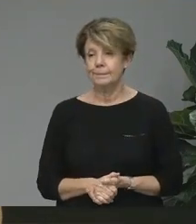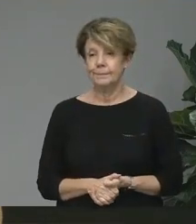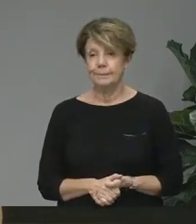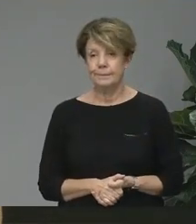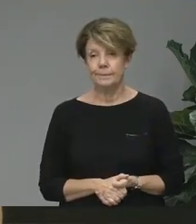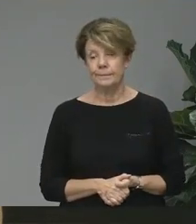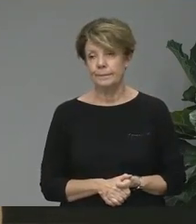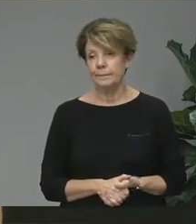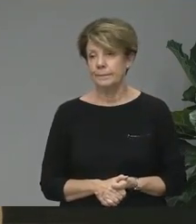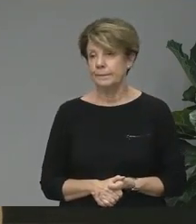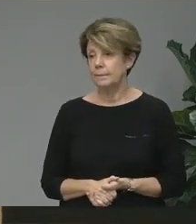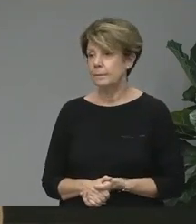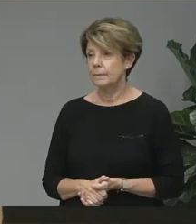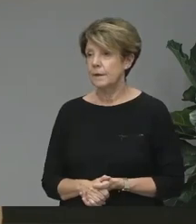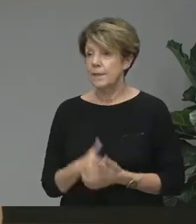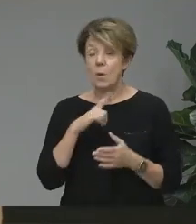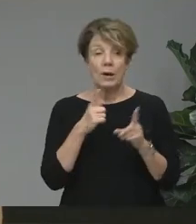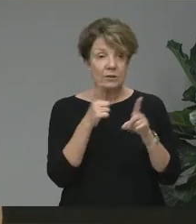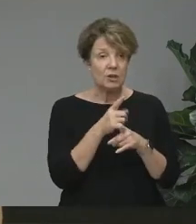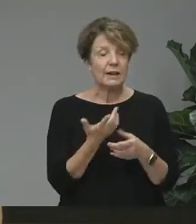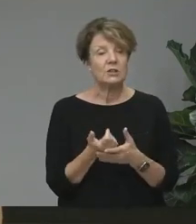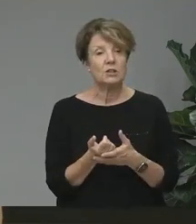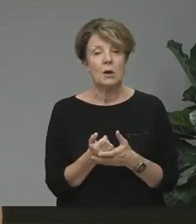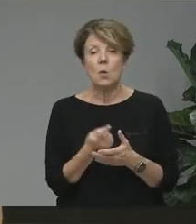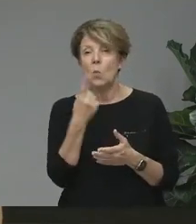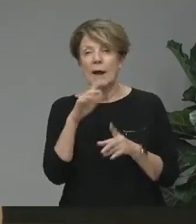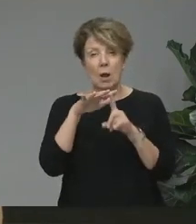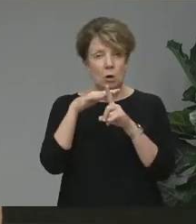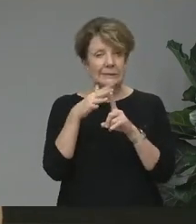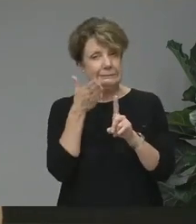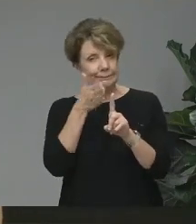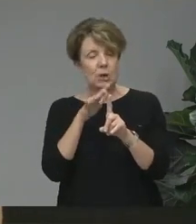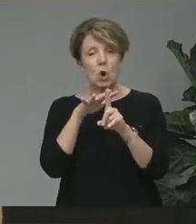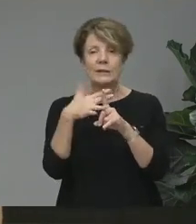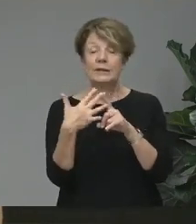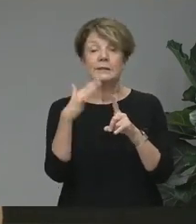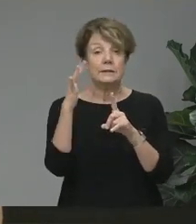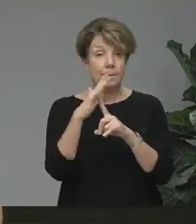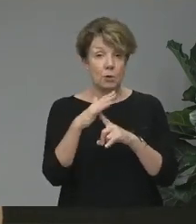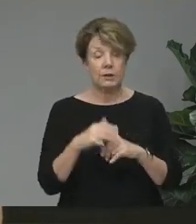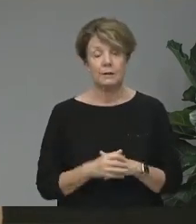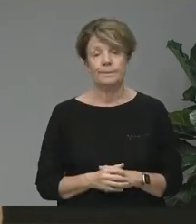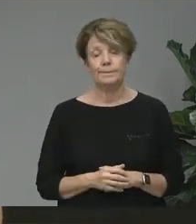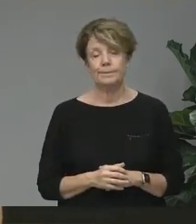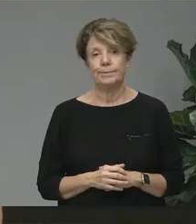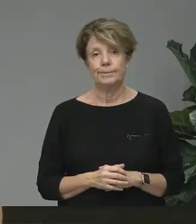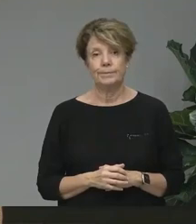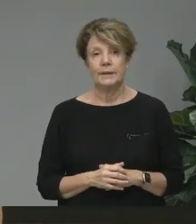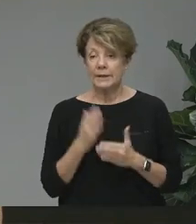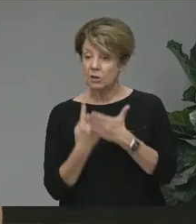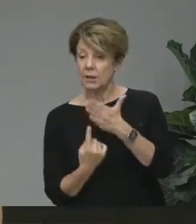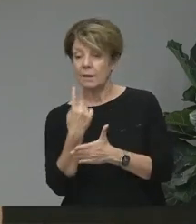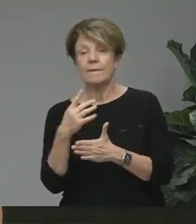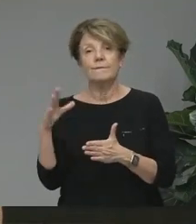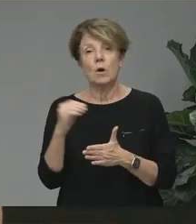So that's why that wouldn't have changed. One little bit of context that's important that has come out of this Royal